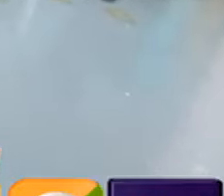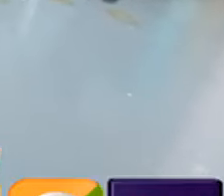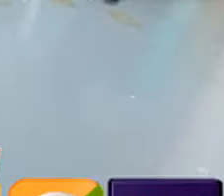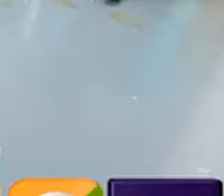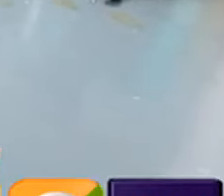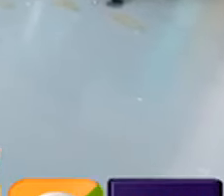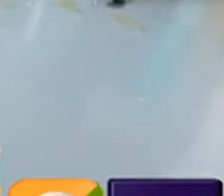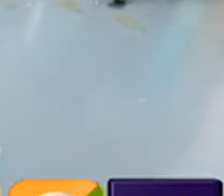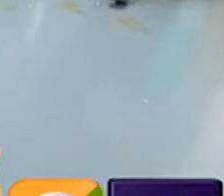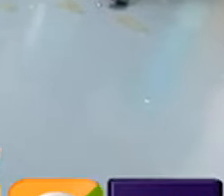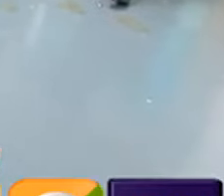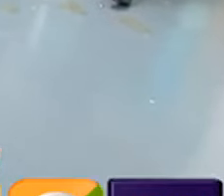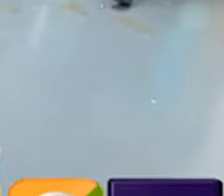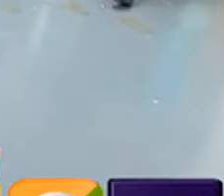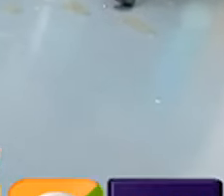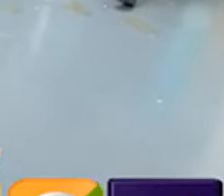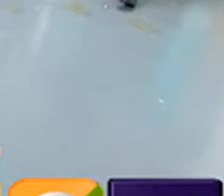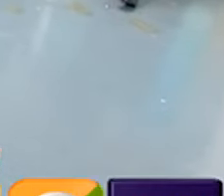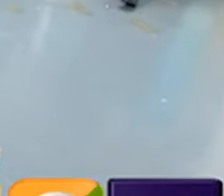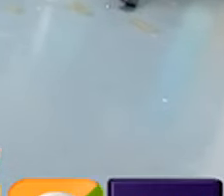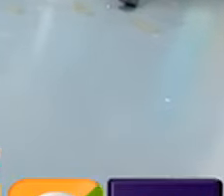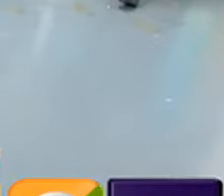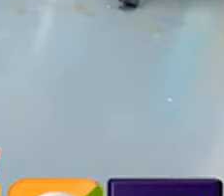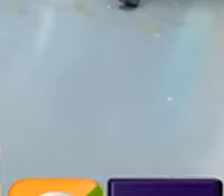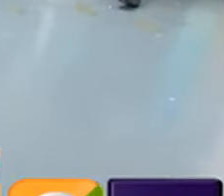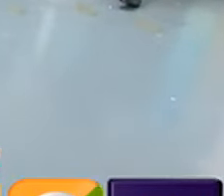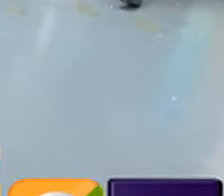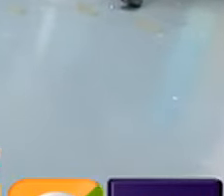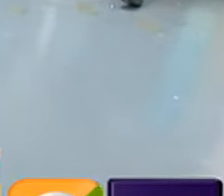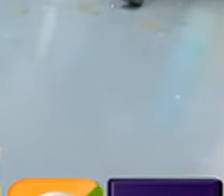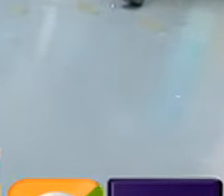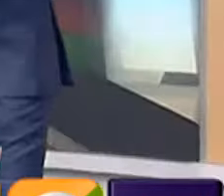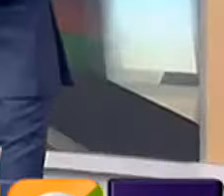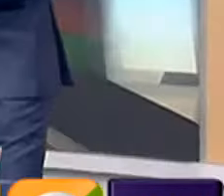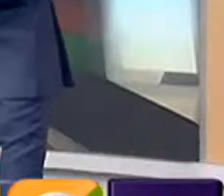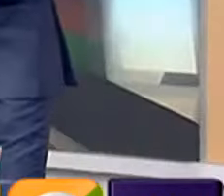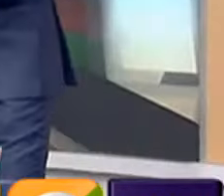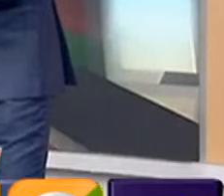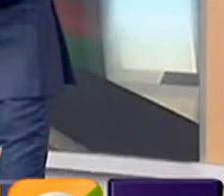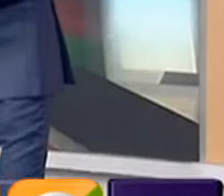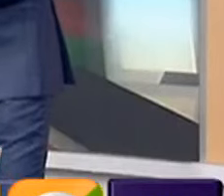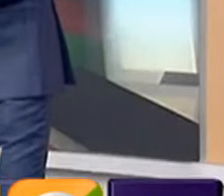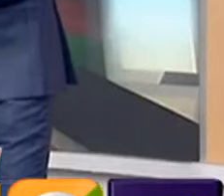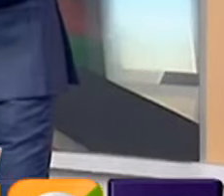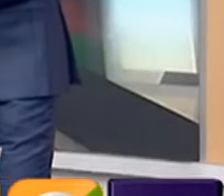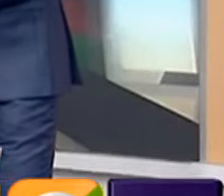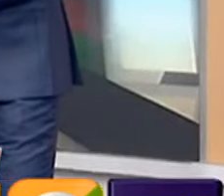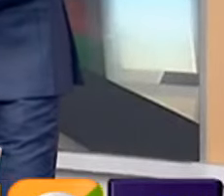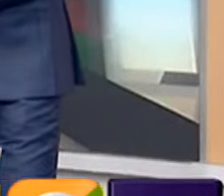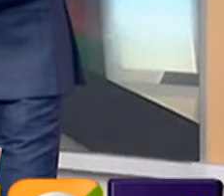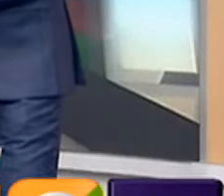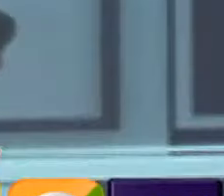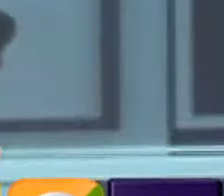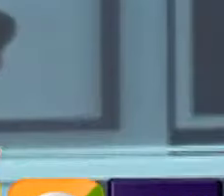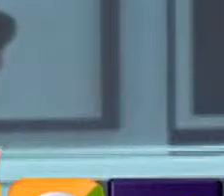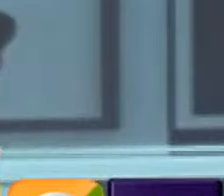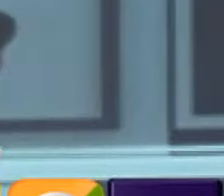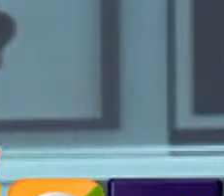also yourself, what you've been able to achieve these many months, now in 3 minutes. Thank you very much,